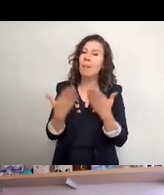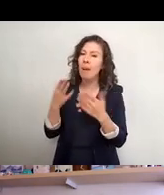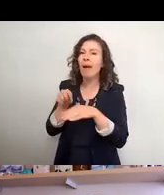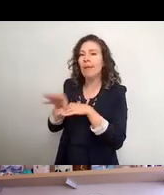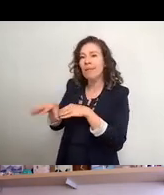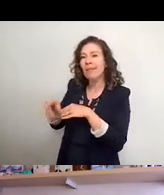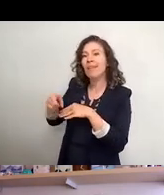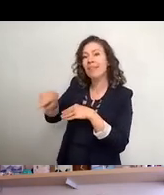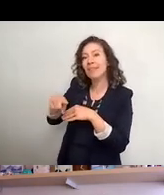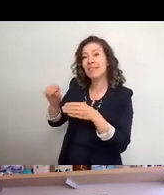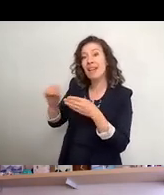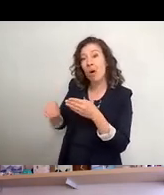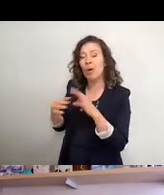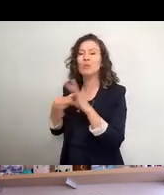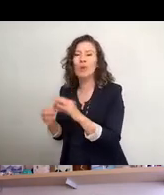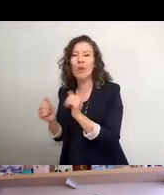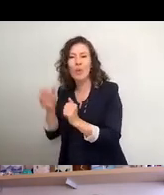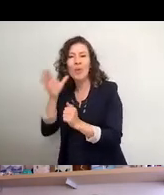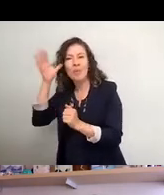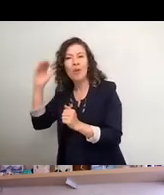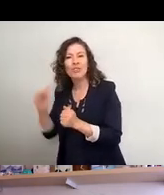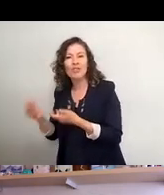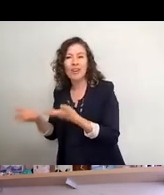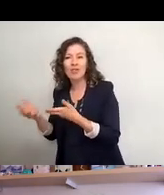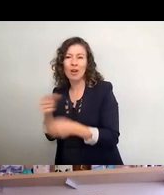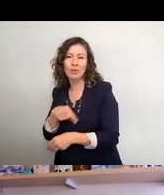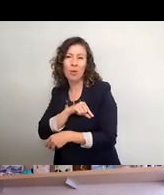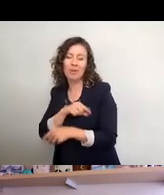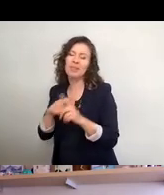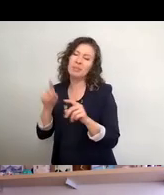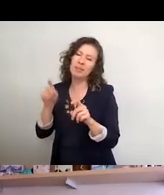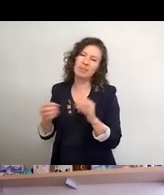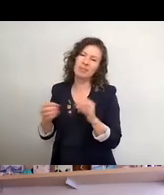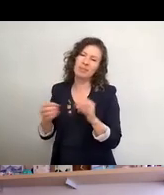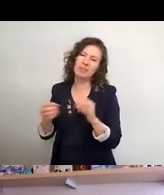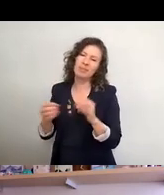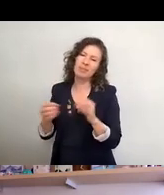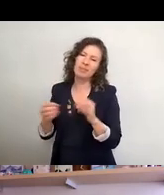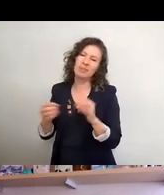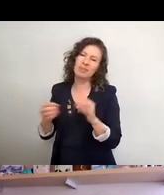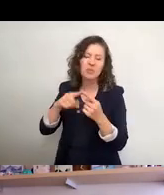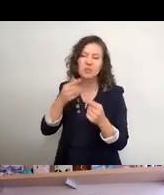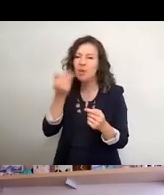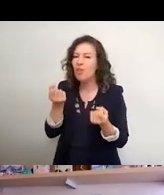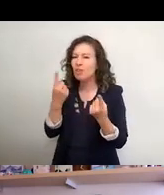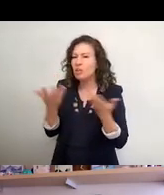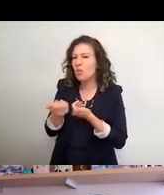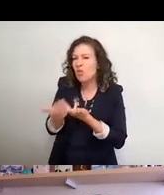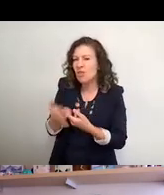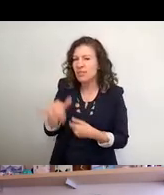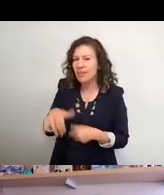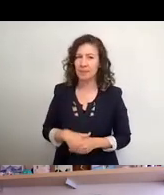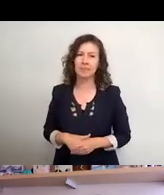parent-child interaction quality. But of course, more work is really needed here to better understand the causal mechanisms.